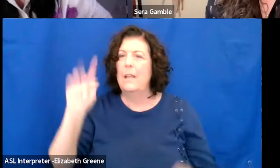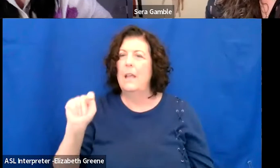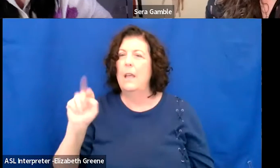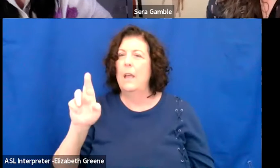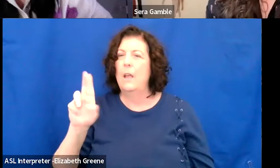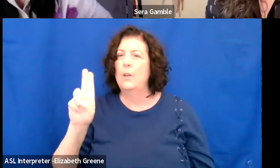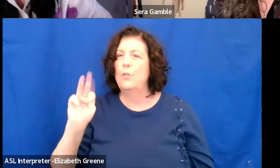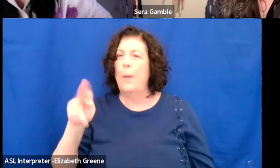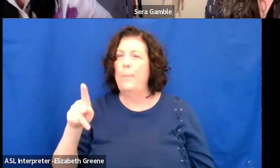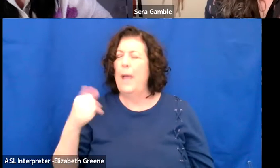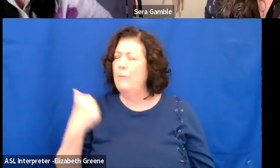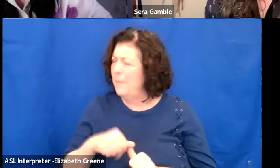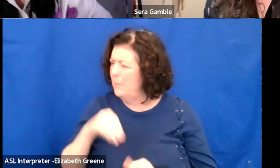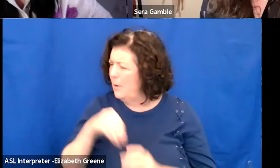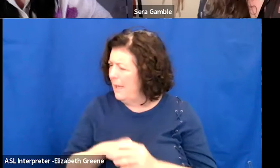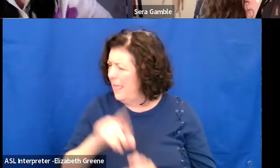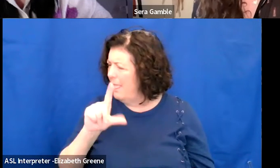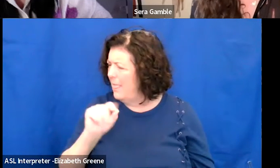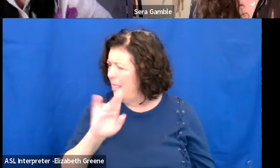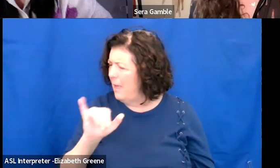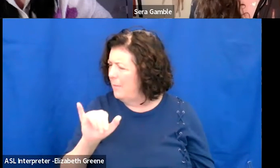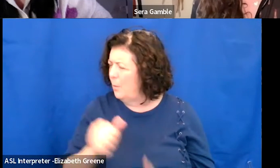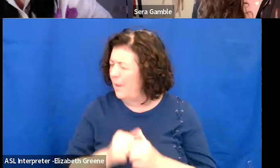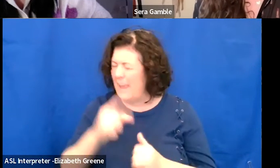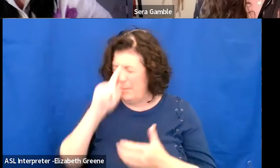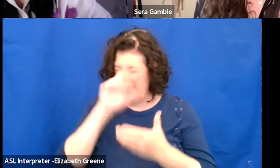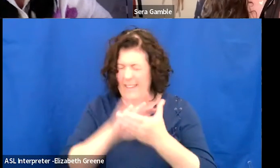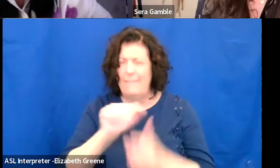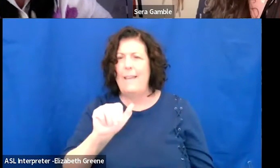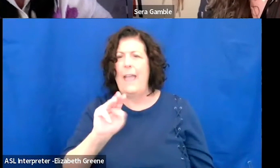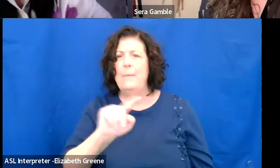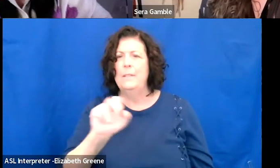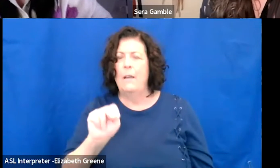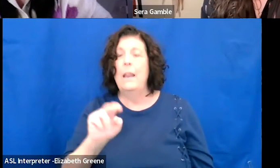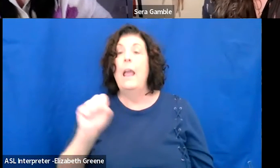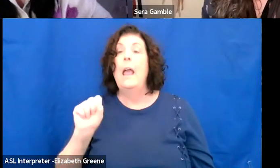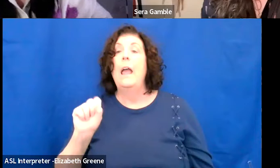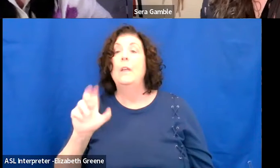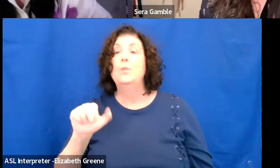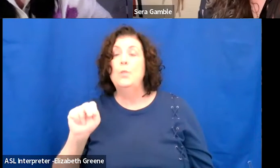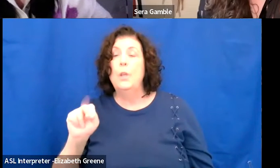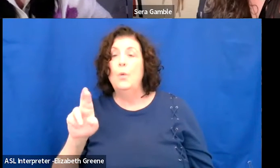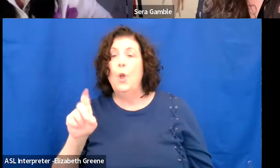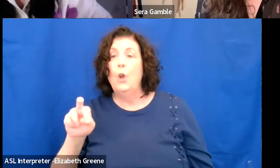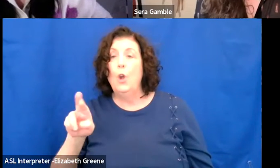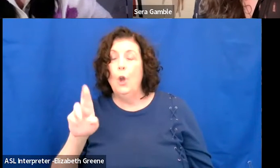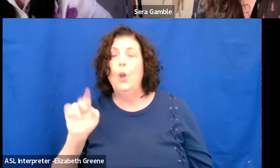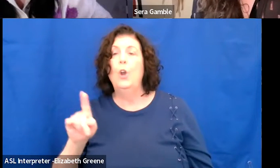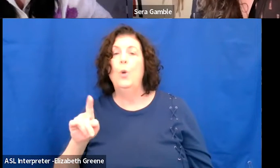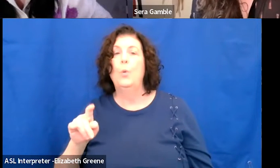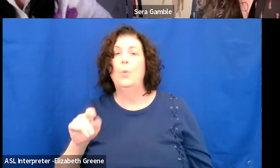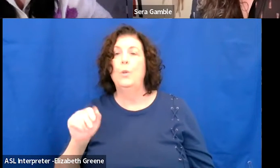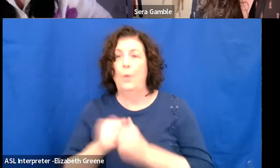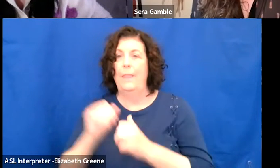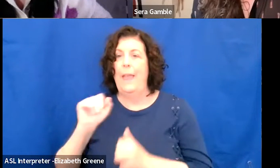maybe Amazon, and Susan Rovner, who was at Warner Brothers at that time, was wearing a Hillary shirt, and we all